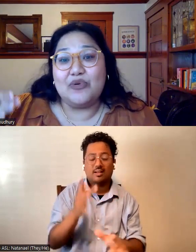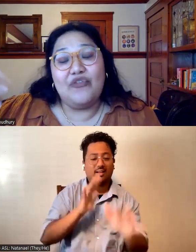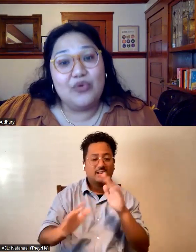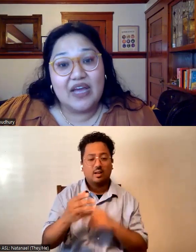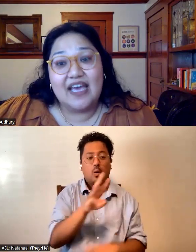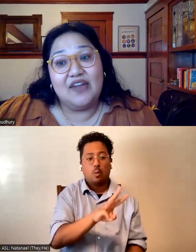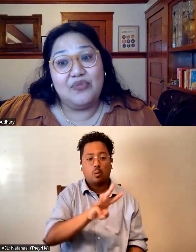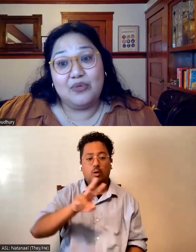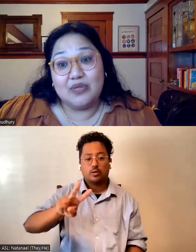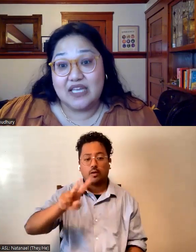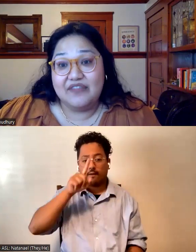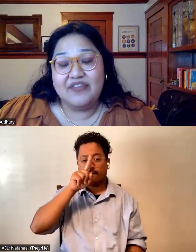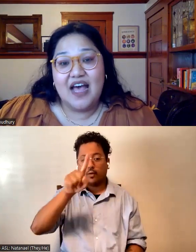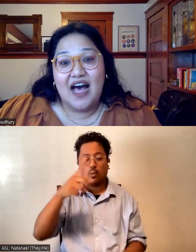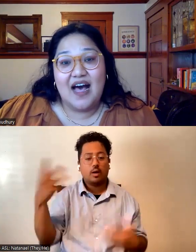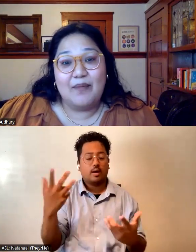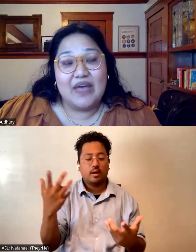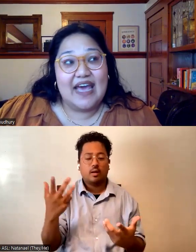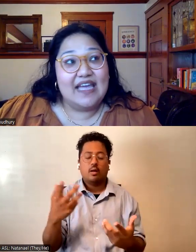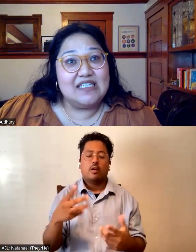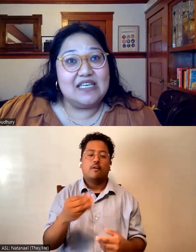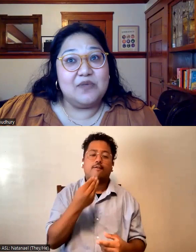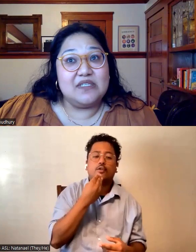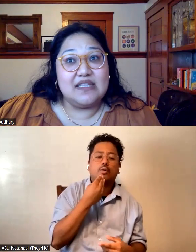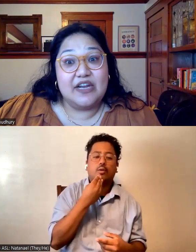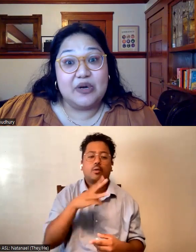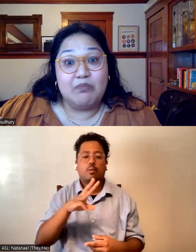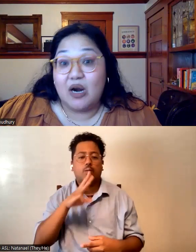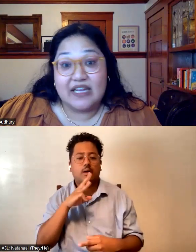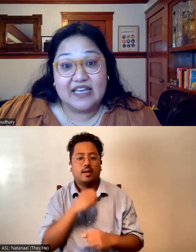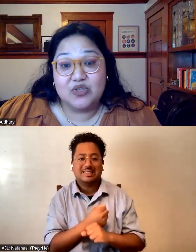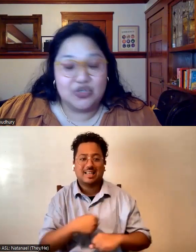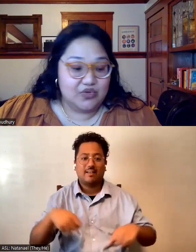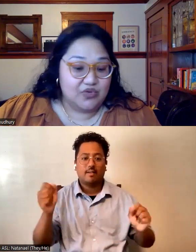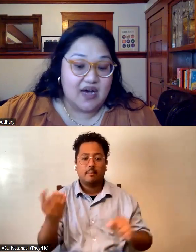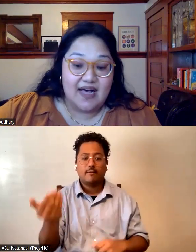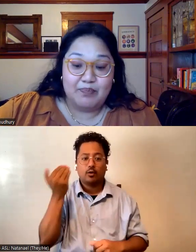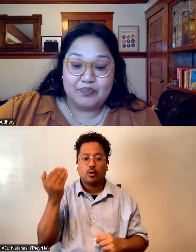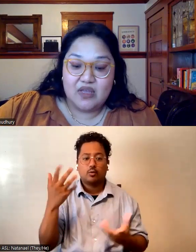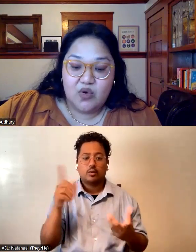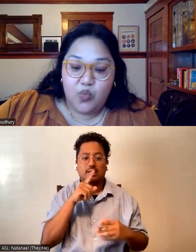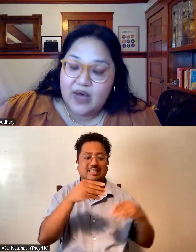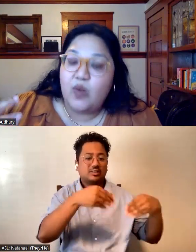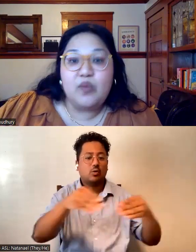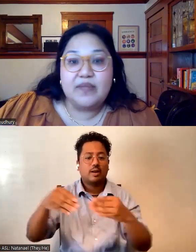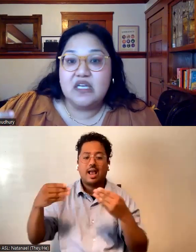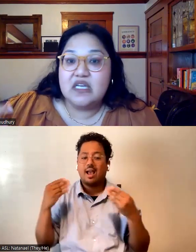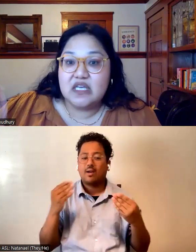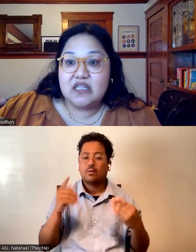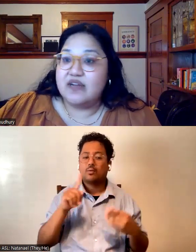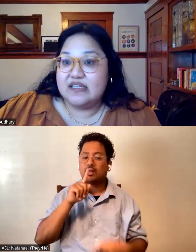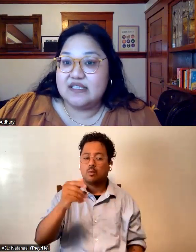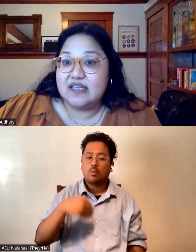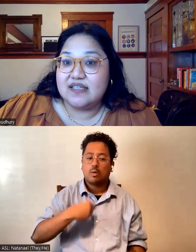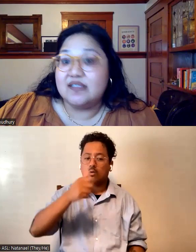a sort of food aid, food relief. And it was later marketed to white women in